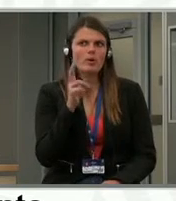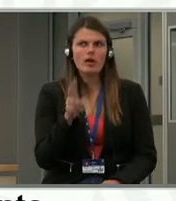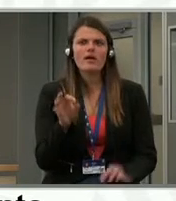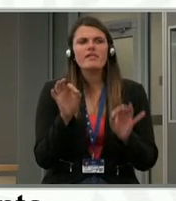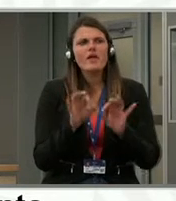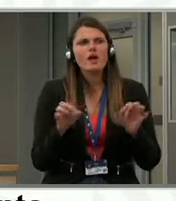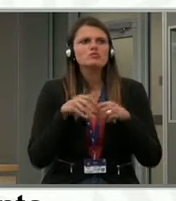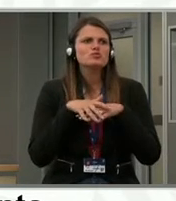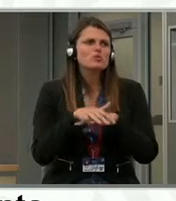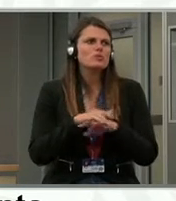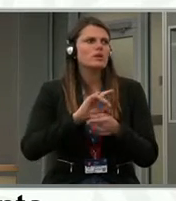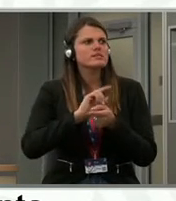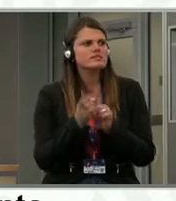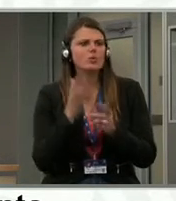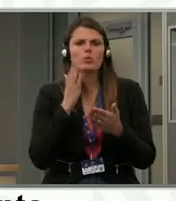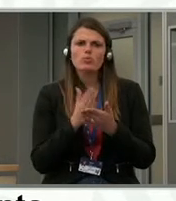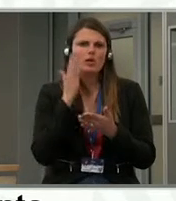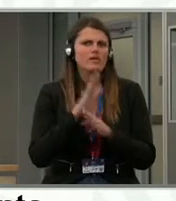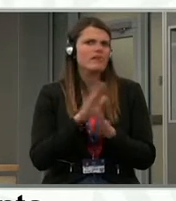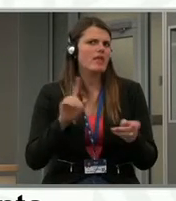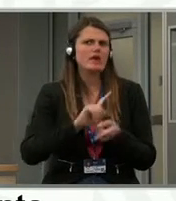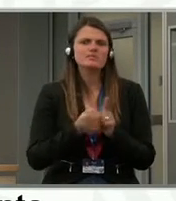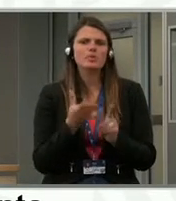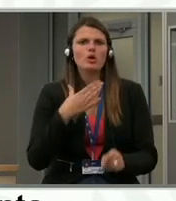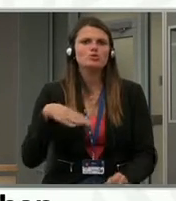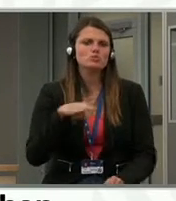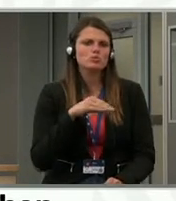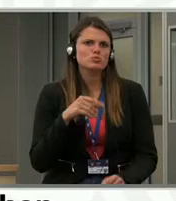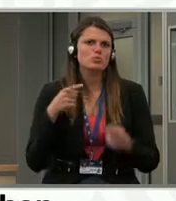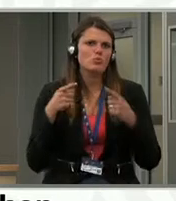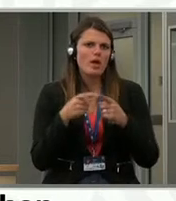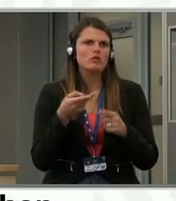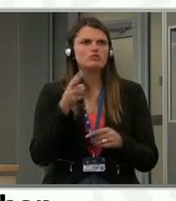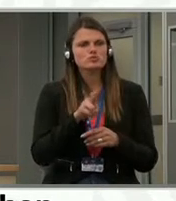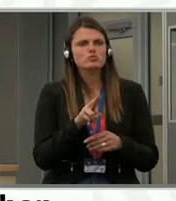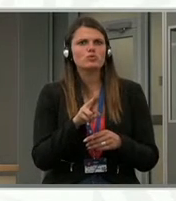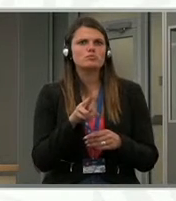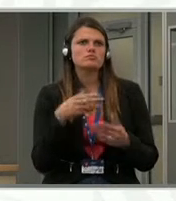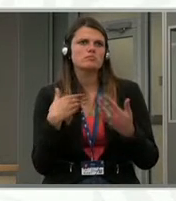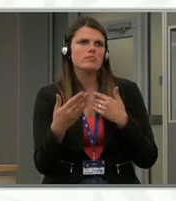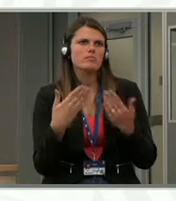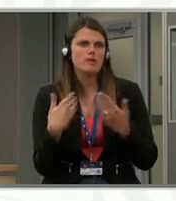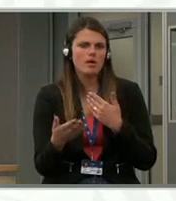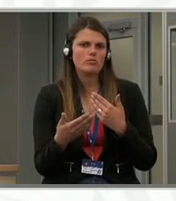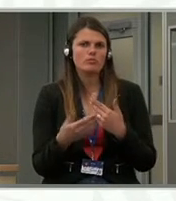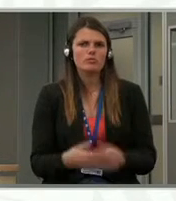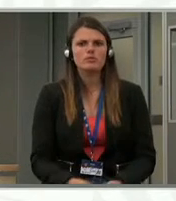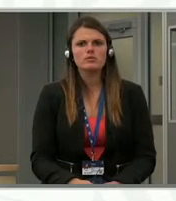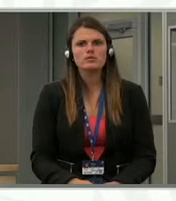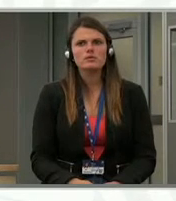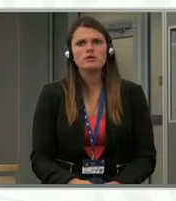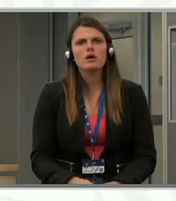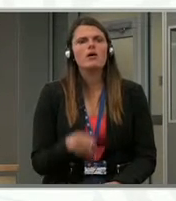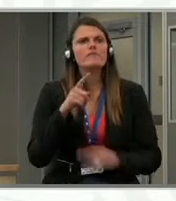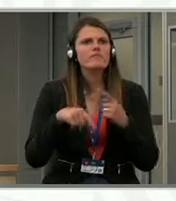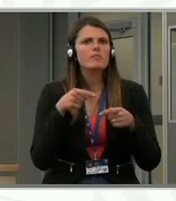when ratifying the UN Convention. So our approach will always be an all-encompassing human rights-based approach